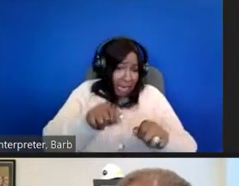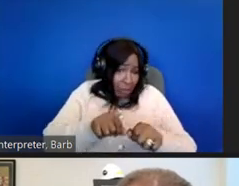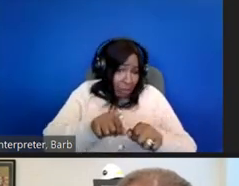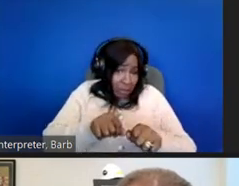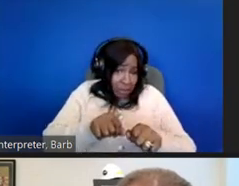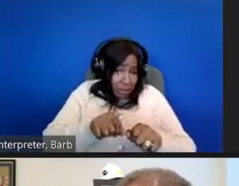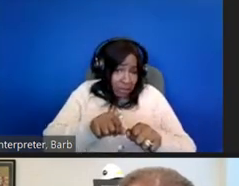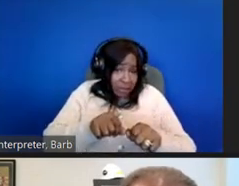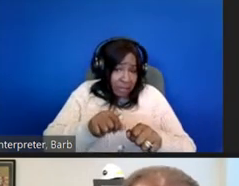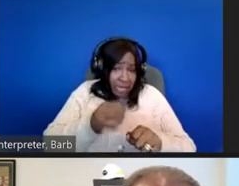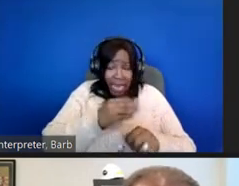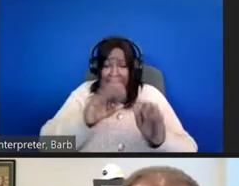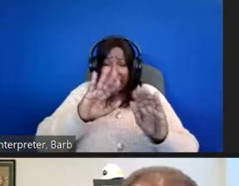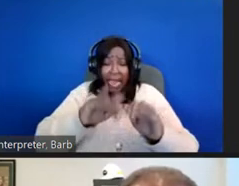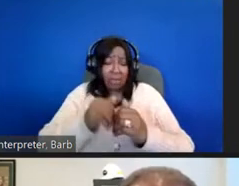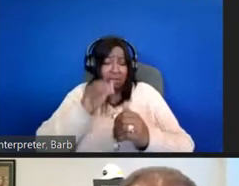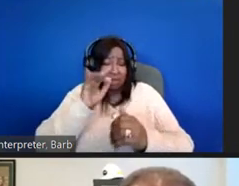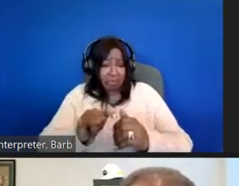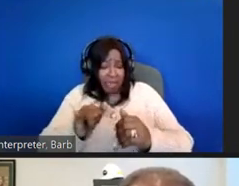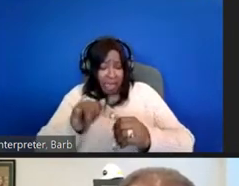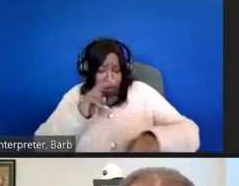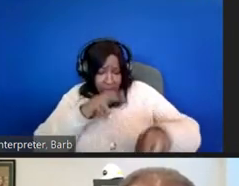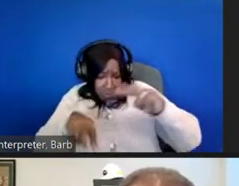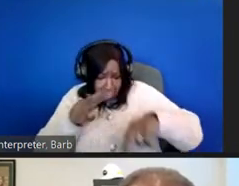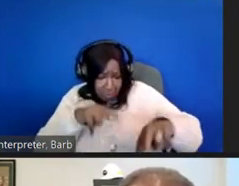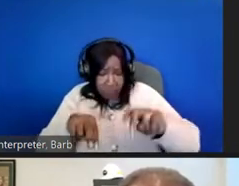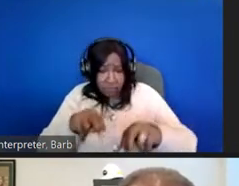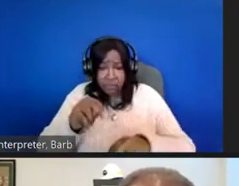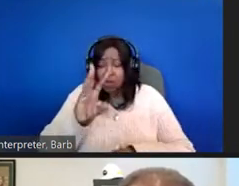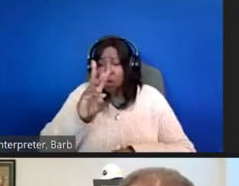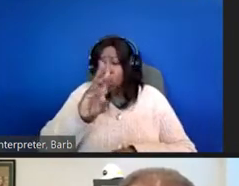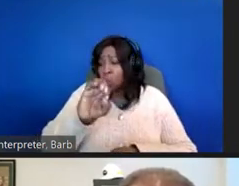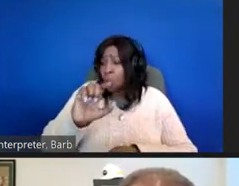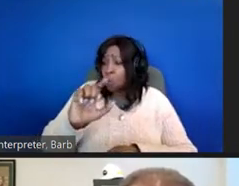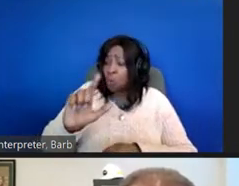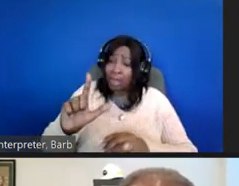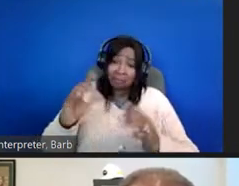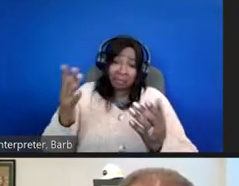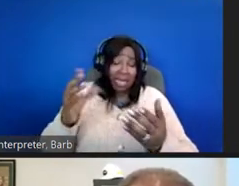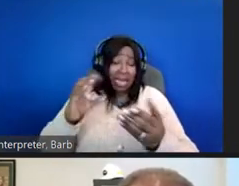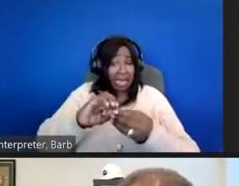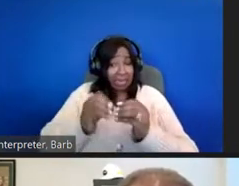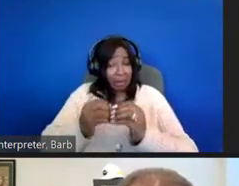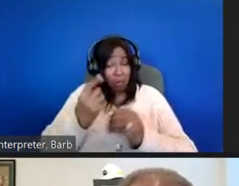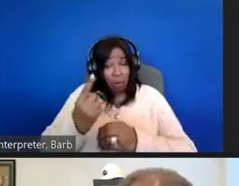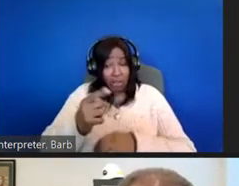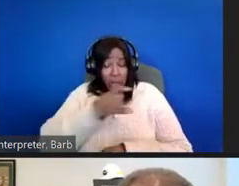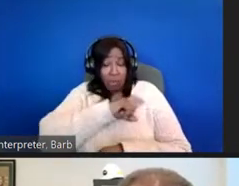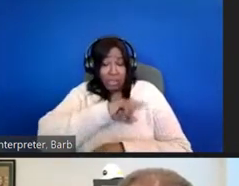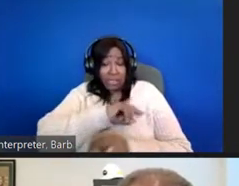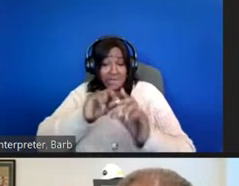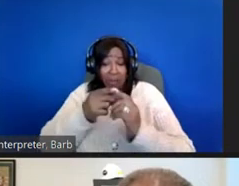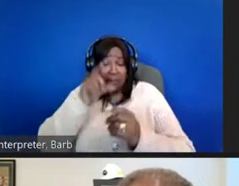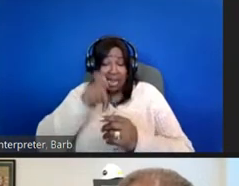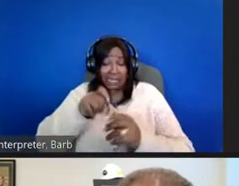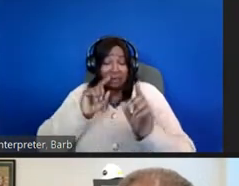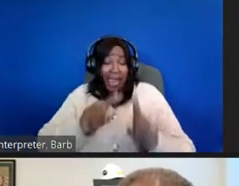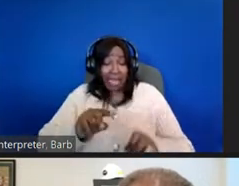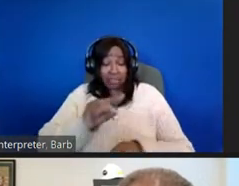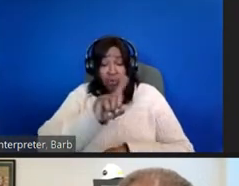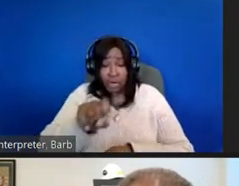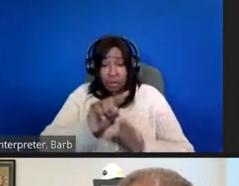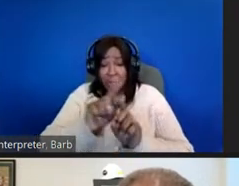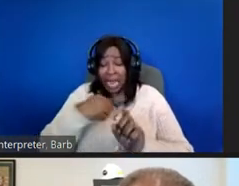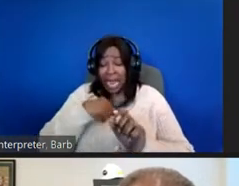and how has that kind of looked? Well, number one, that question has to be answered by the police department. But I can tell you